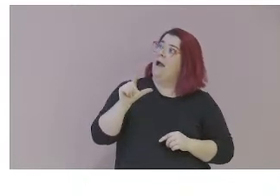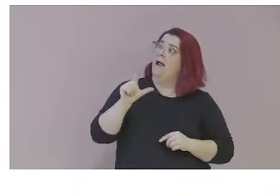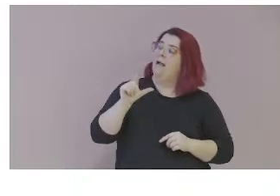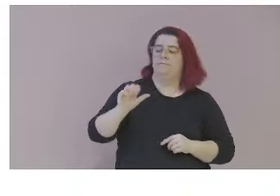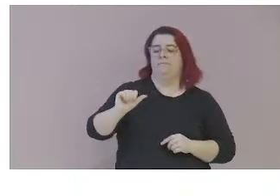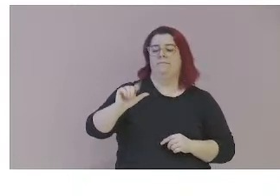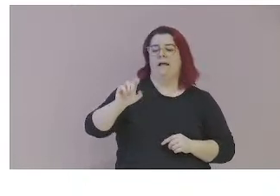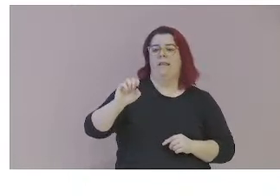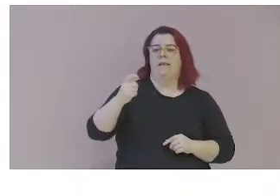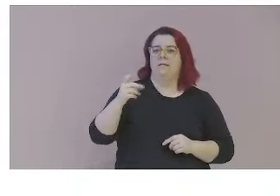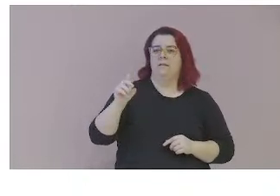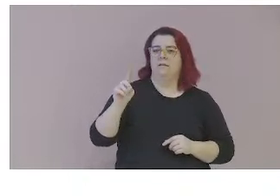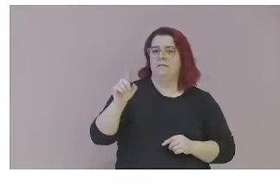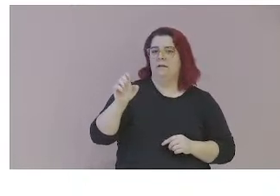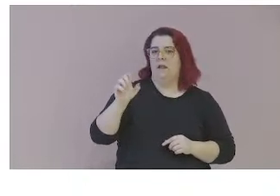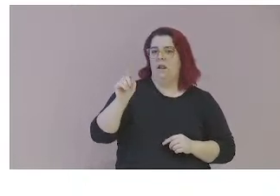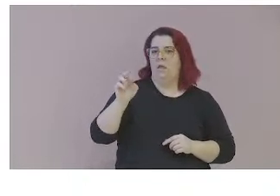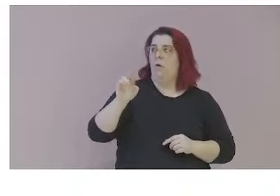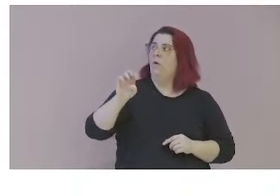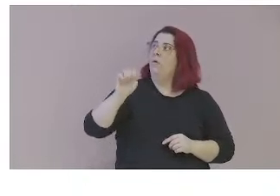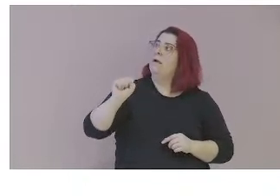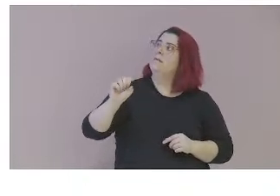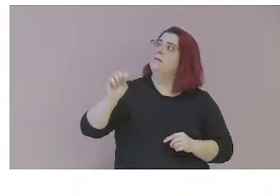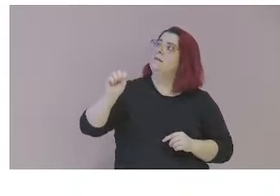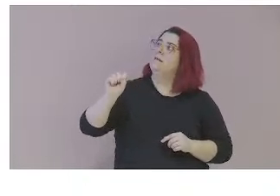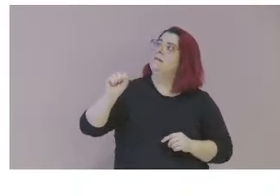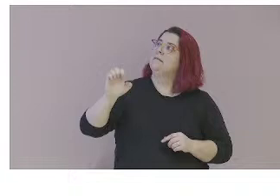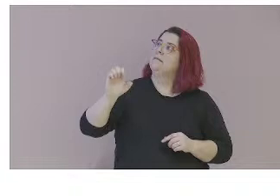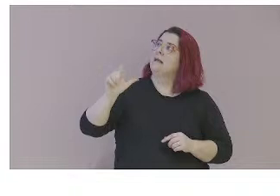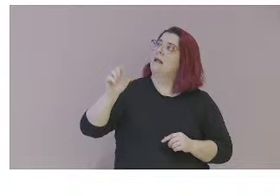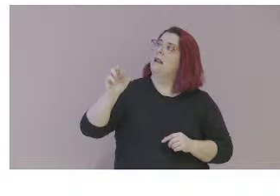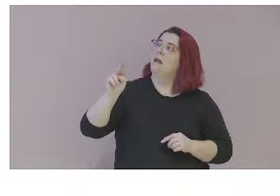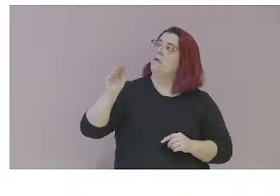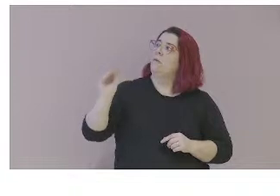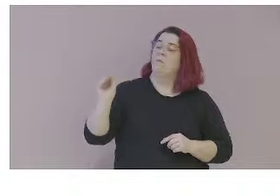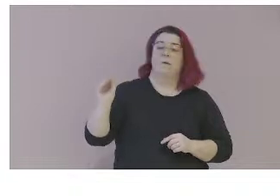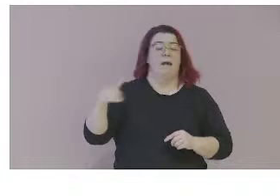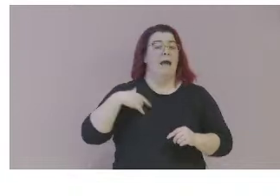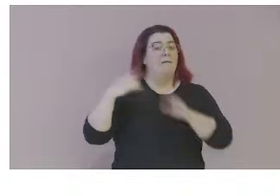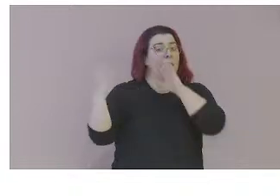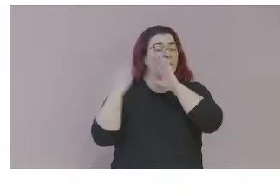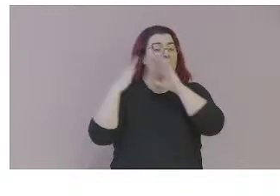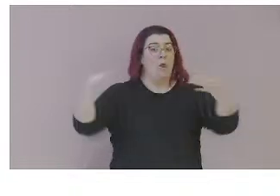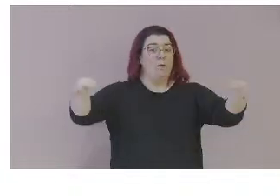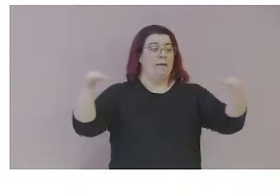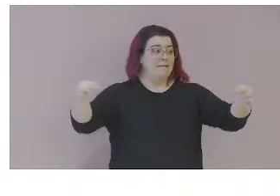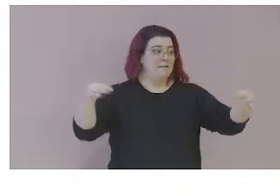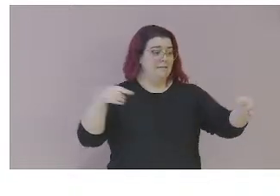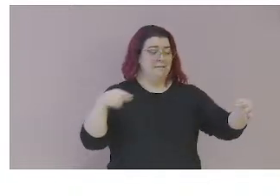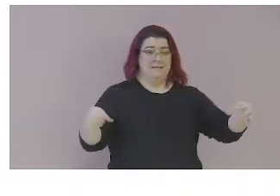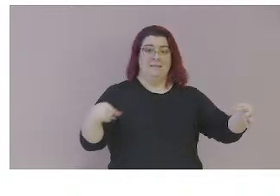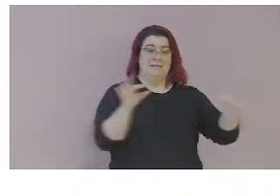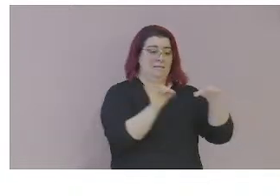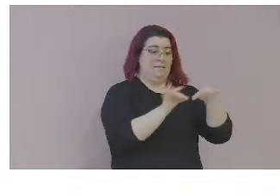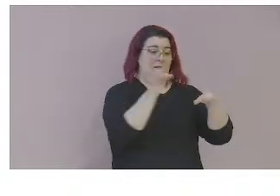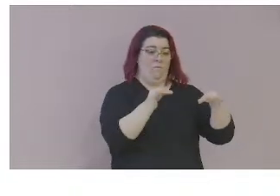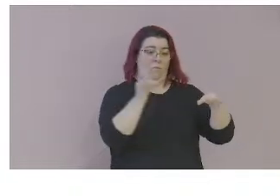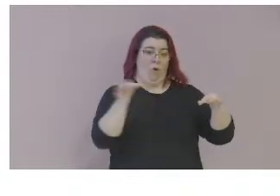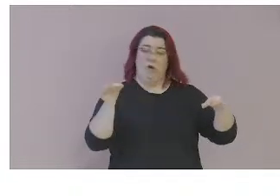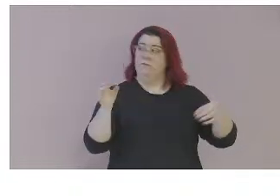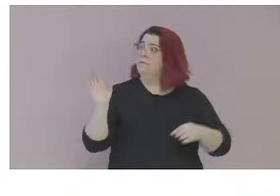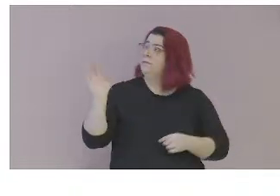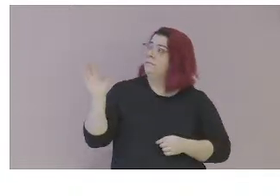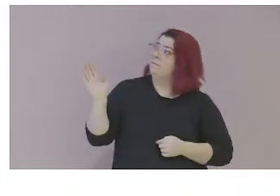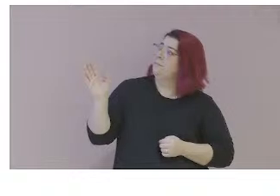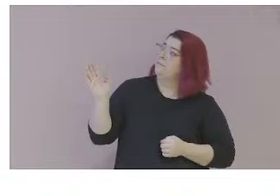of a coded phrase embroidered onto a pillowcase, translated as "please be discreet,"